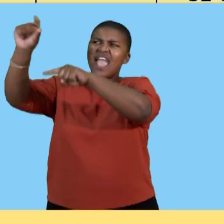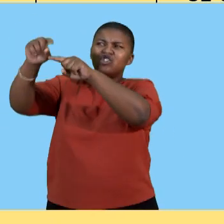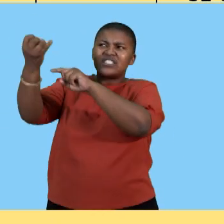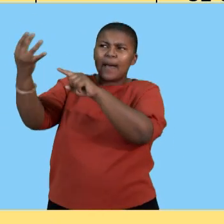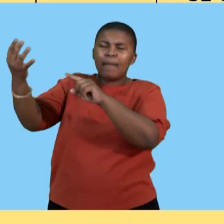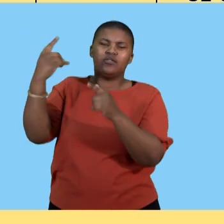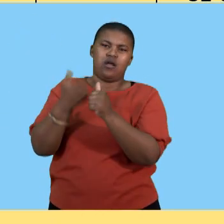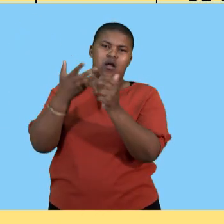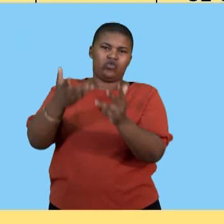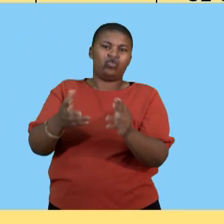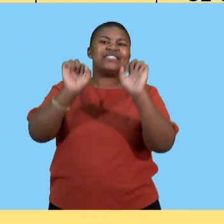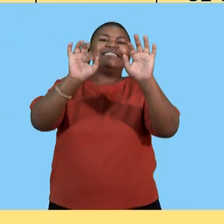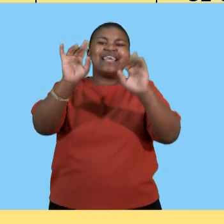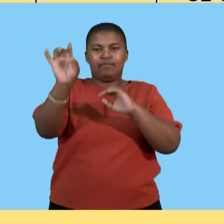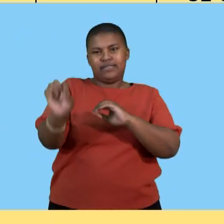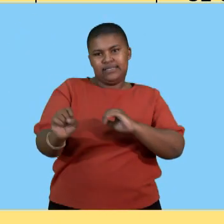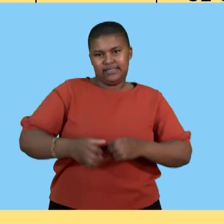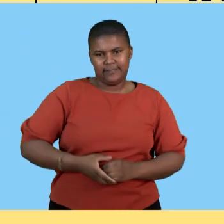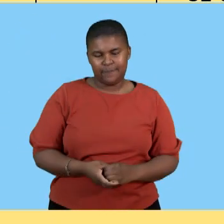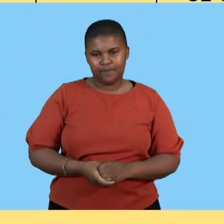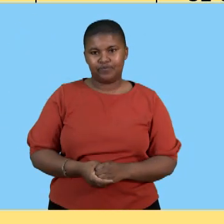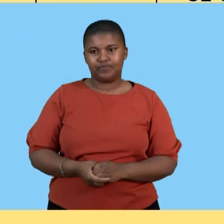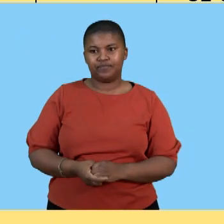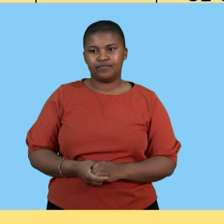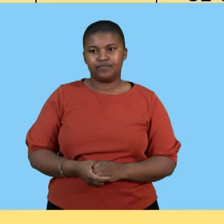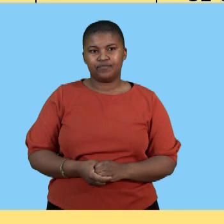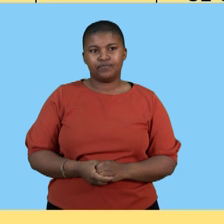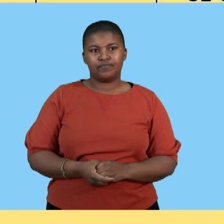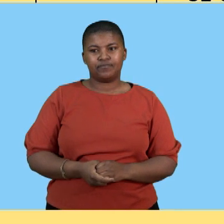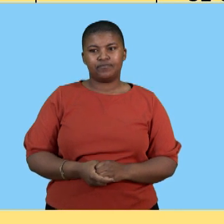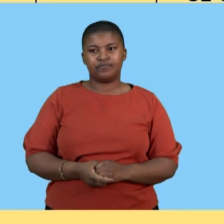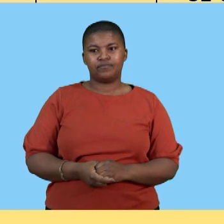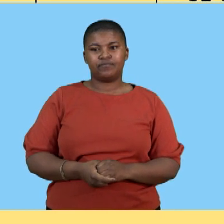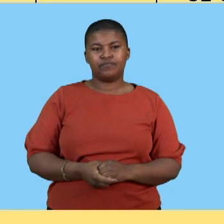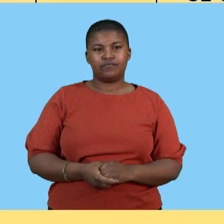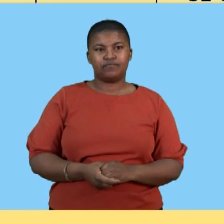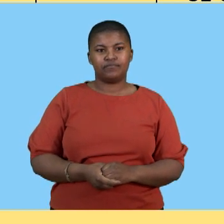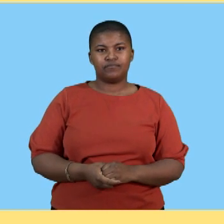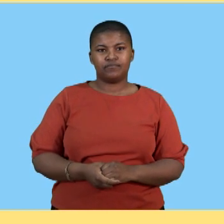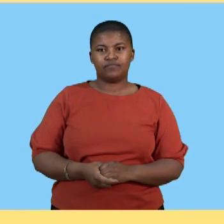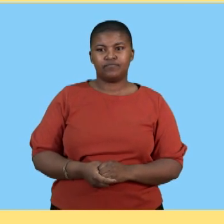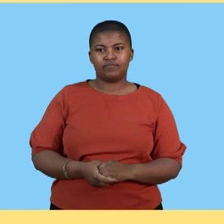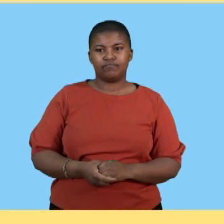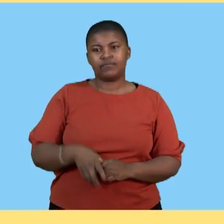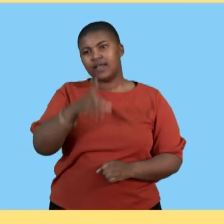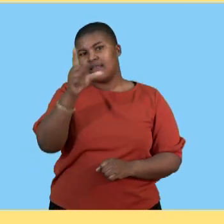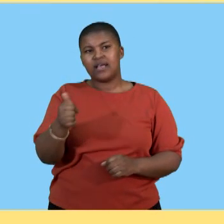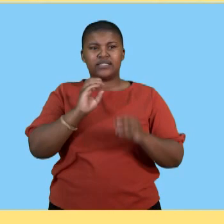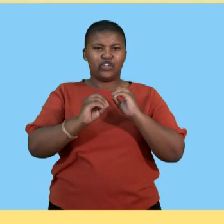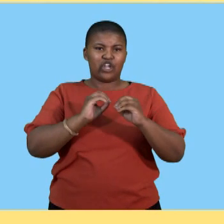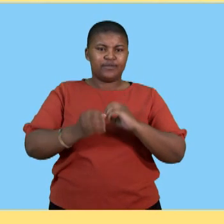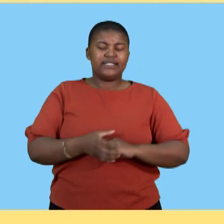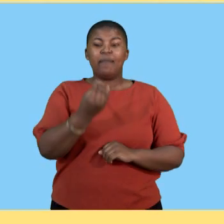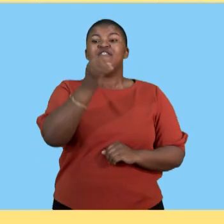rate? That is 10% per annum. Let us now look at the next